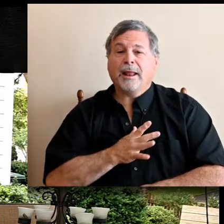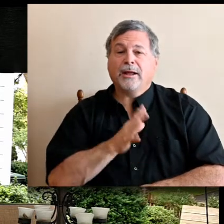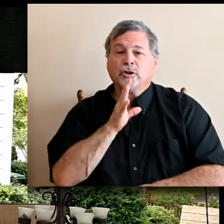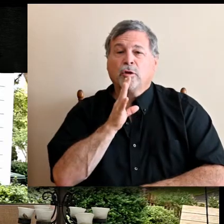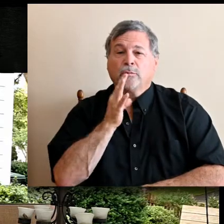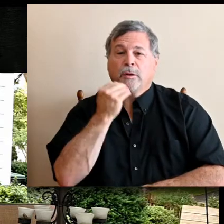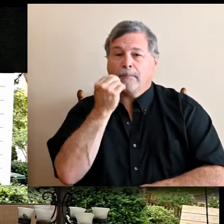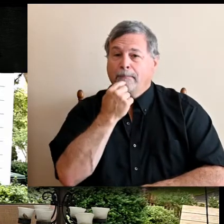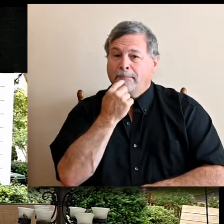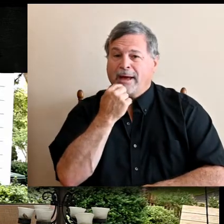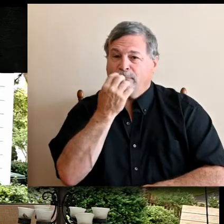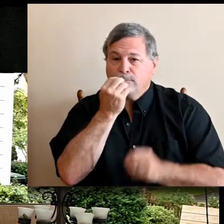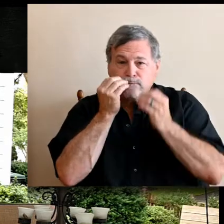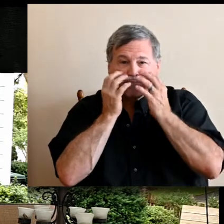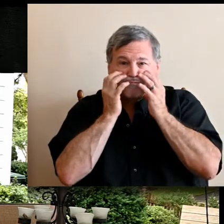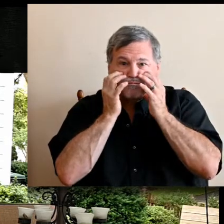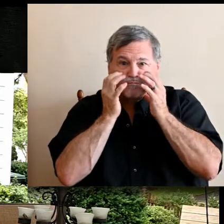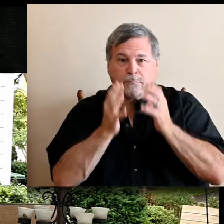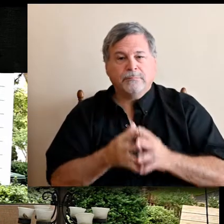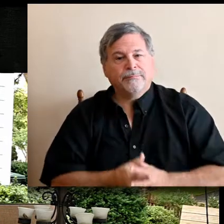Not polite talk with your mouth full.